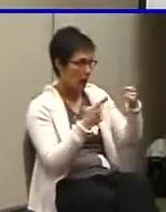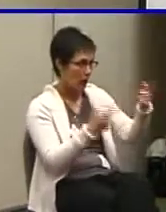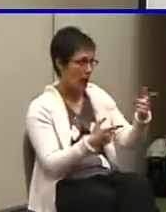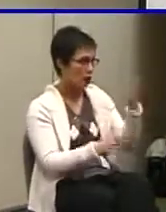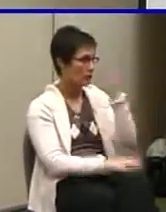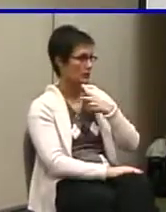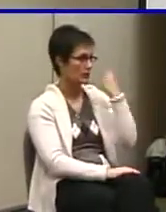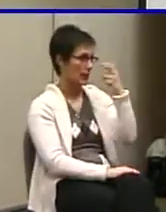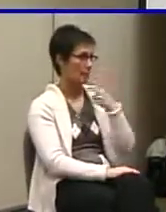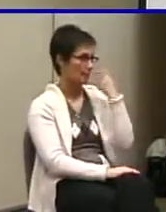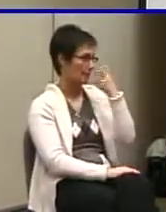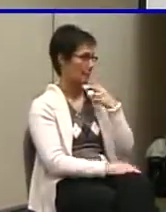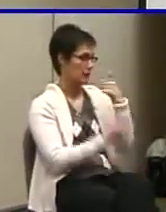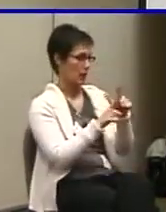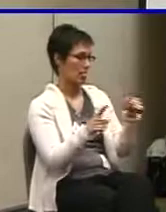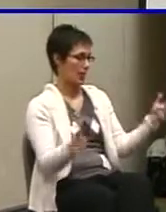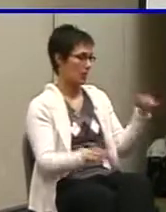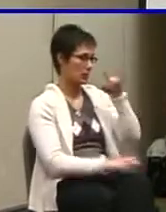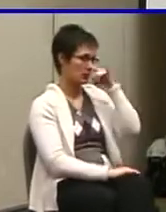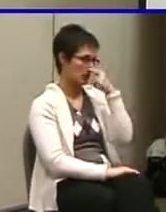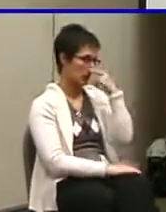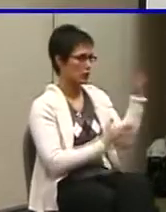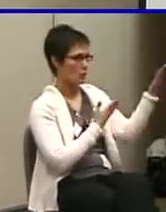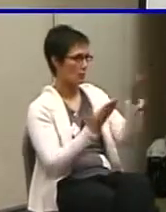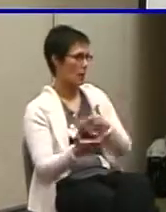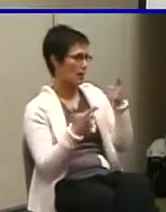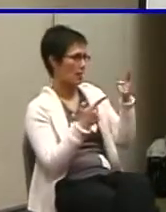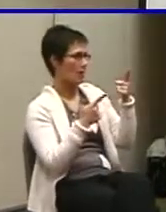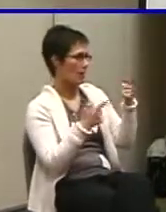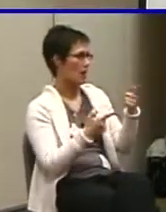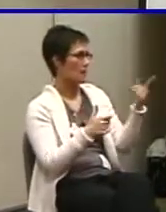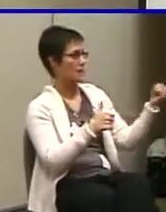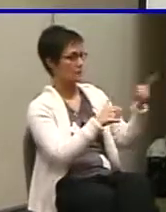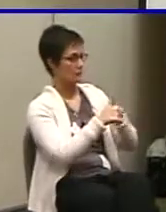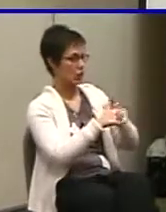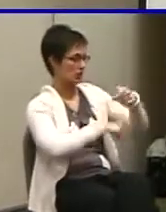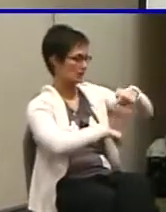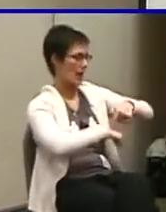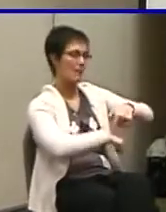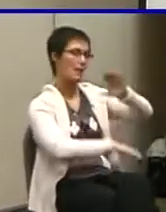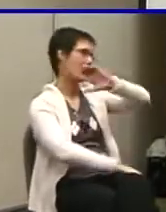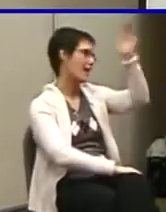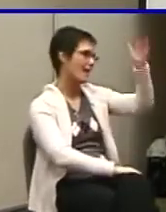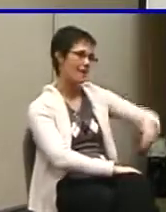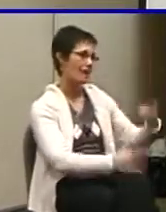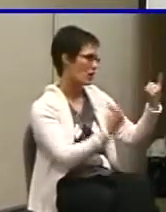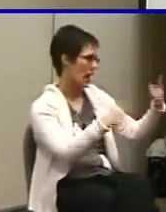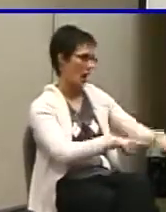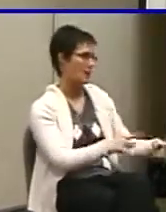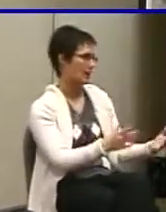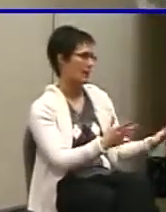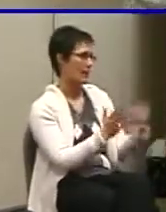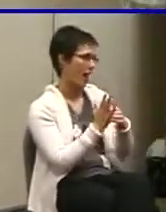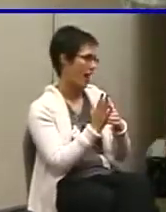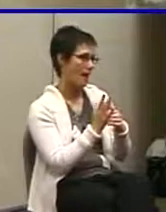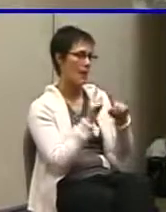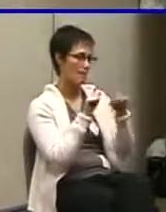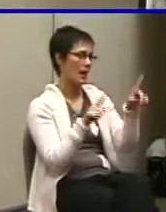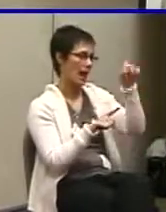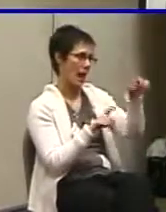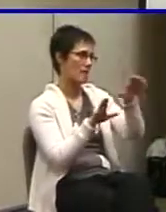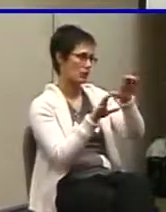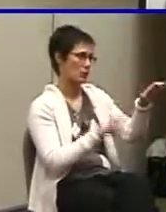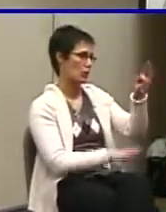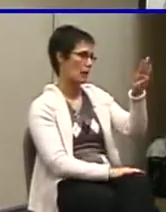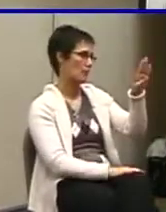and language kid or something, you brought a gun in, this is the first time. It may never ever happen again. I may never be worried that it would happen again, but I've got to do an FBA